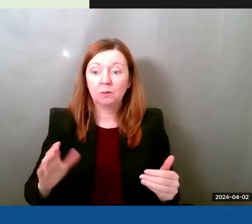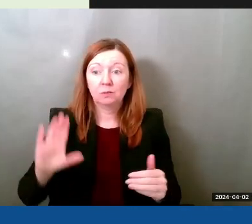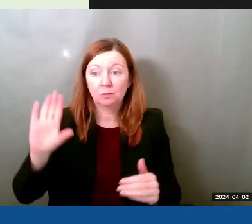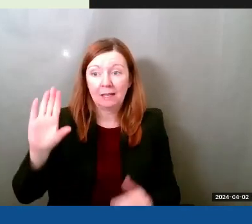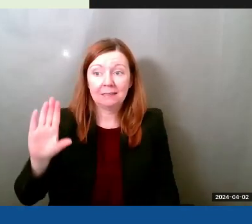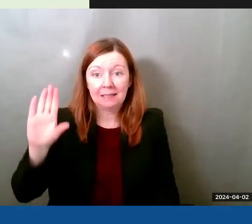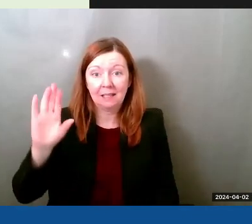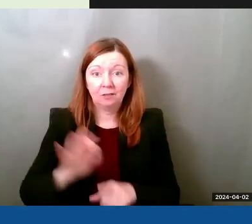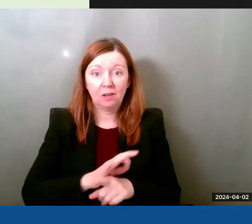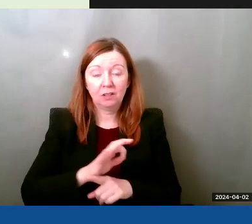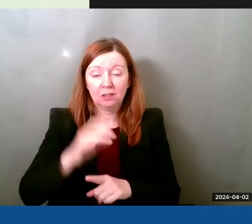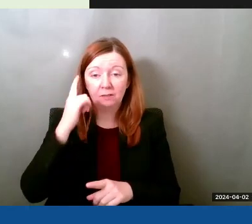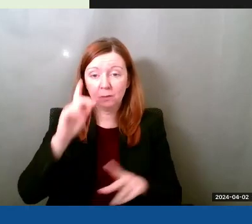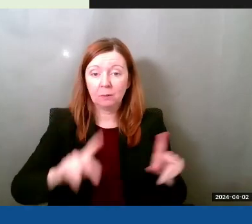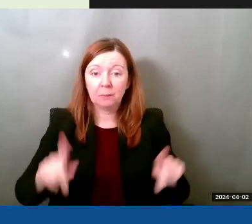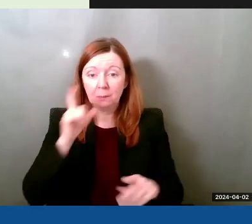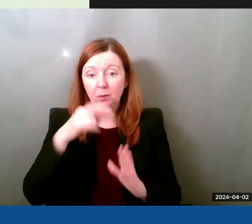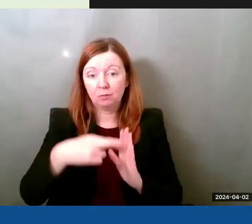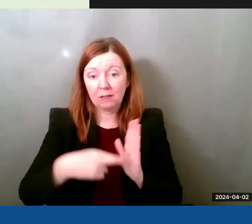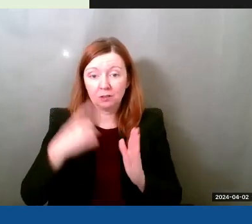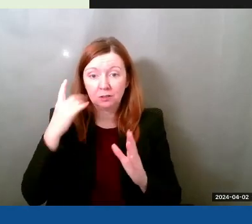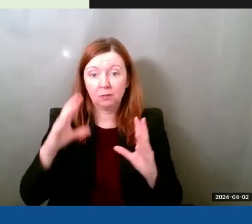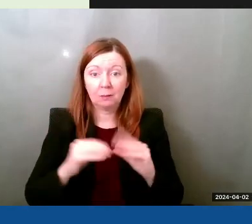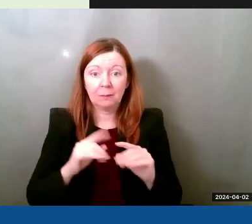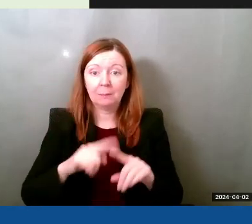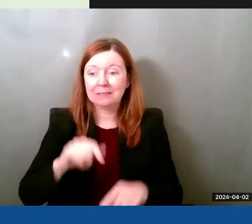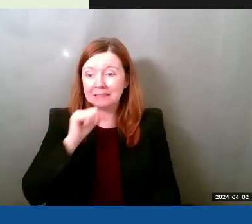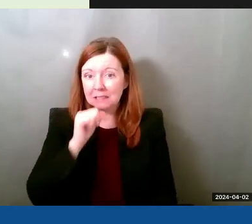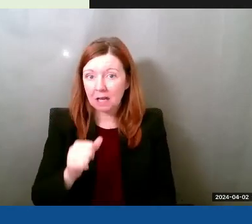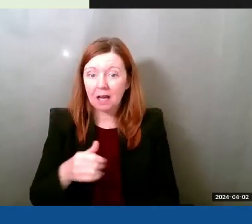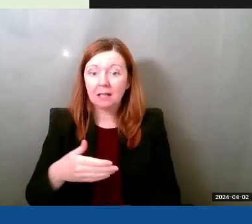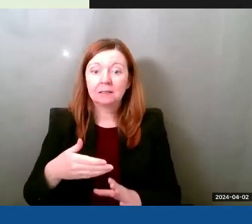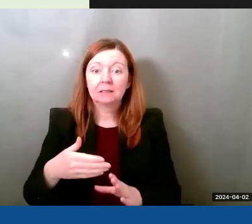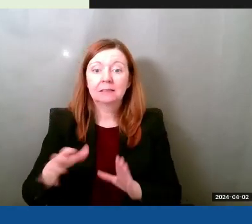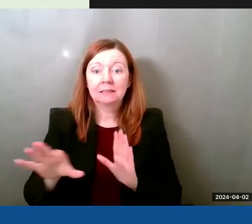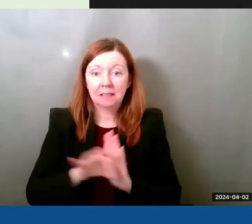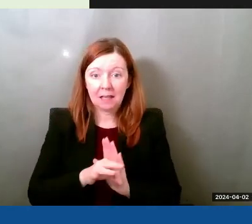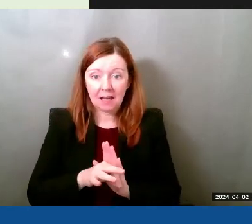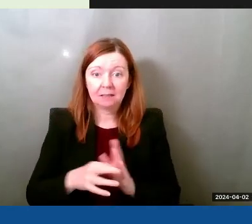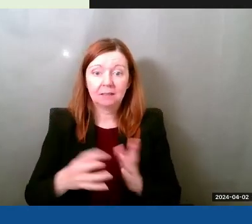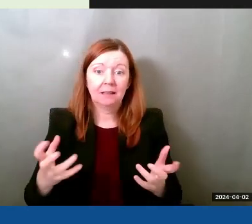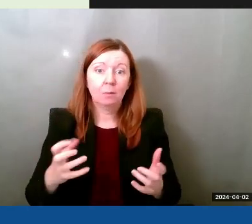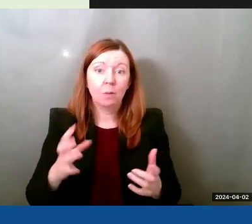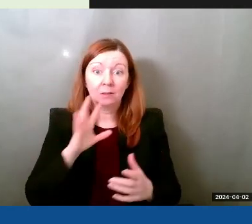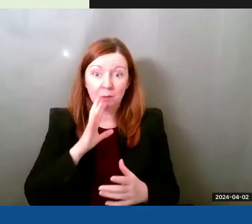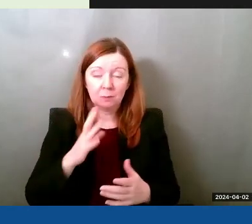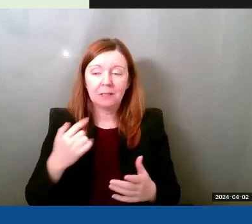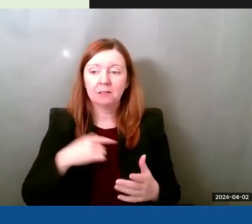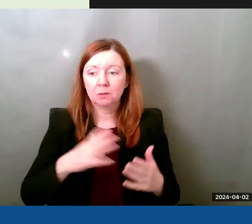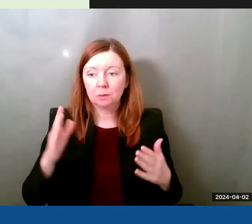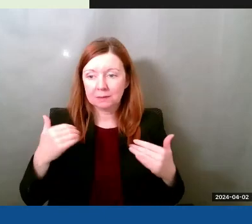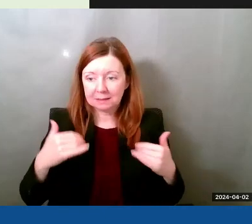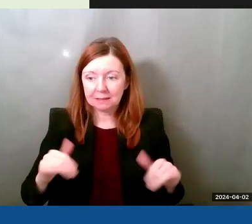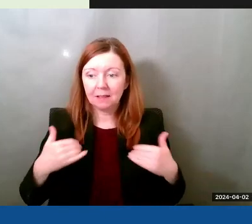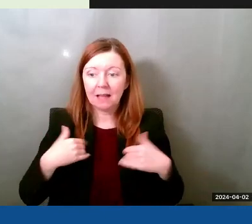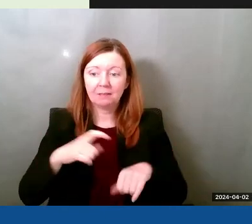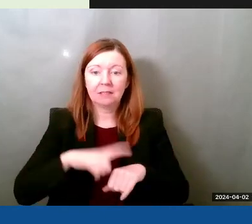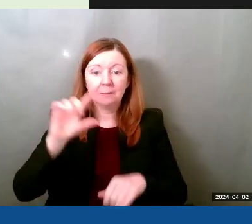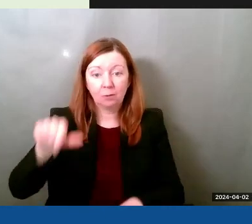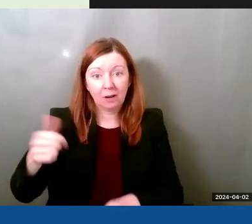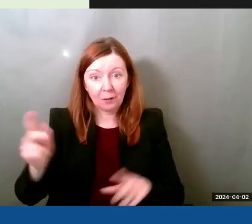function for those who registered for the meeting but did not select that they would wish to speak. So we will still have time for